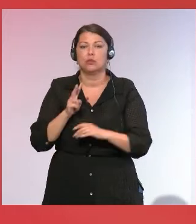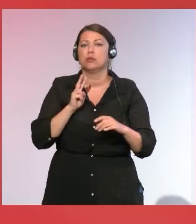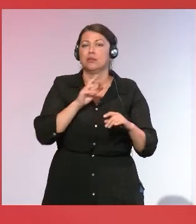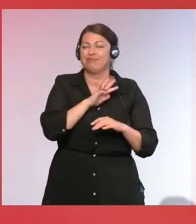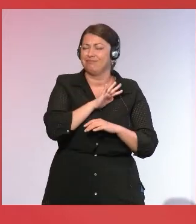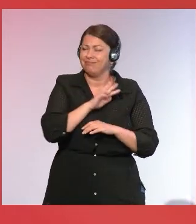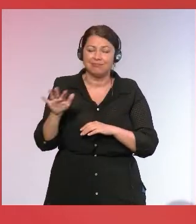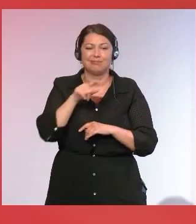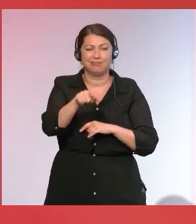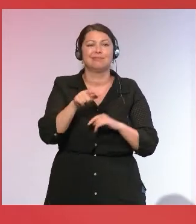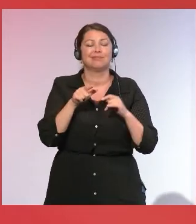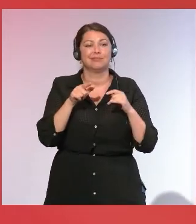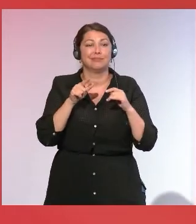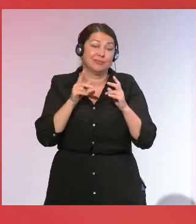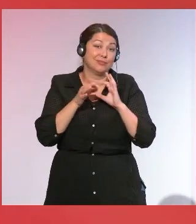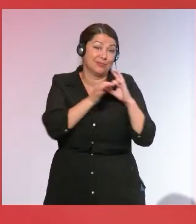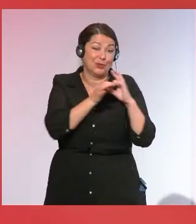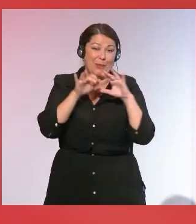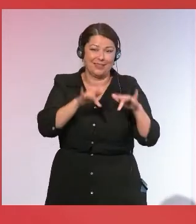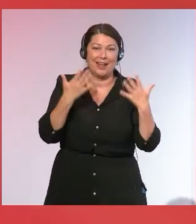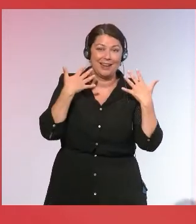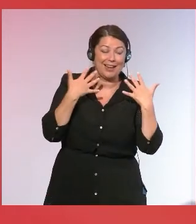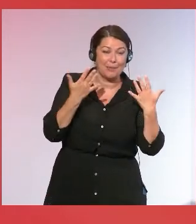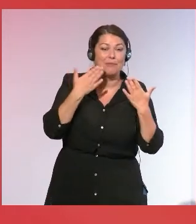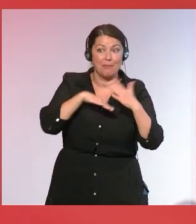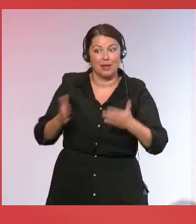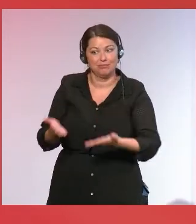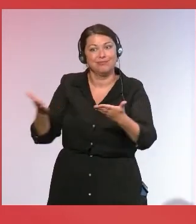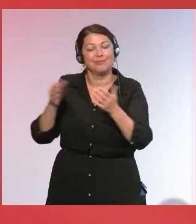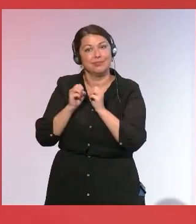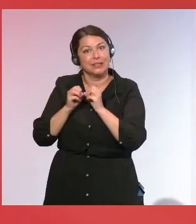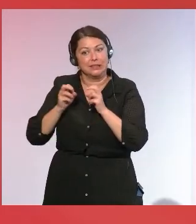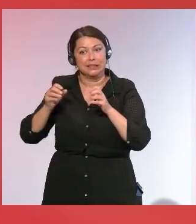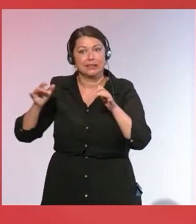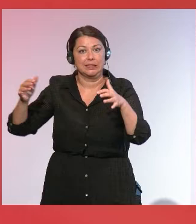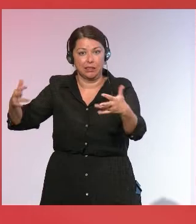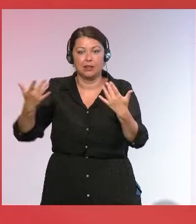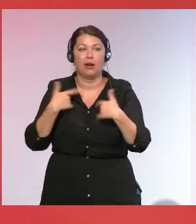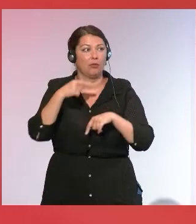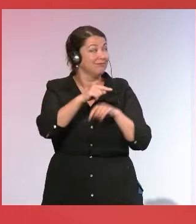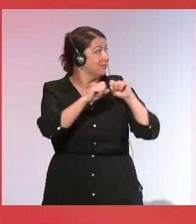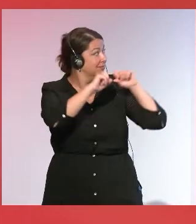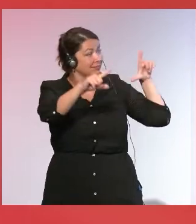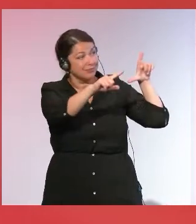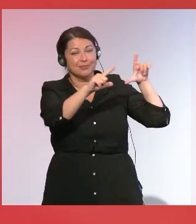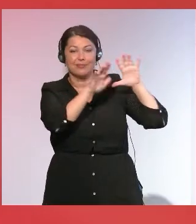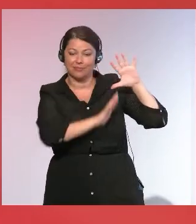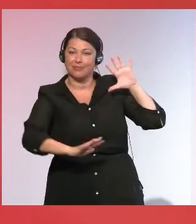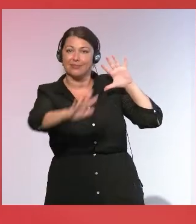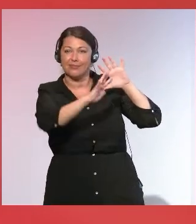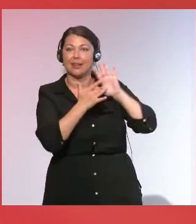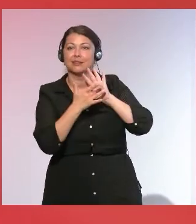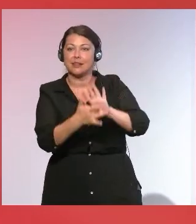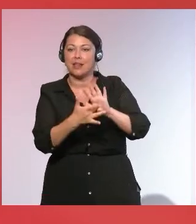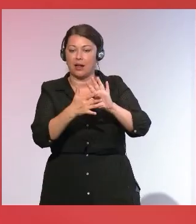species. And as you can see on this map, the difference in 9 years between the distribution of the Asian tiger mosquito,